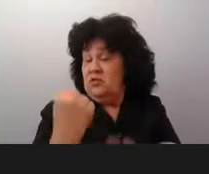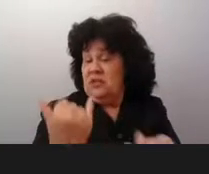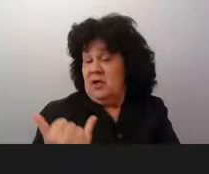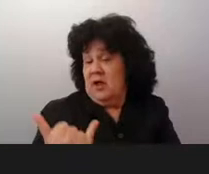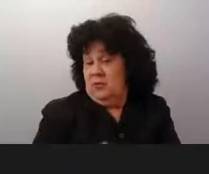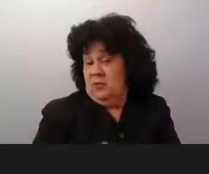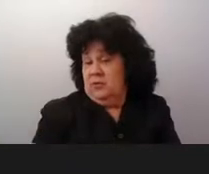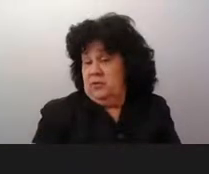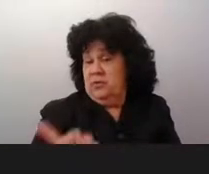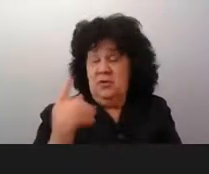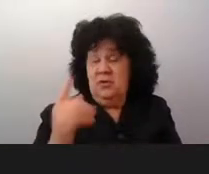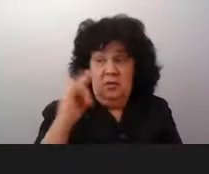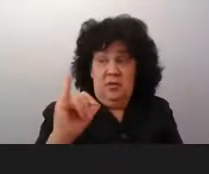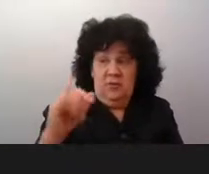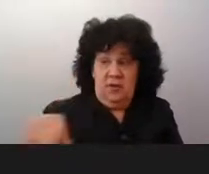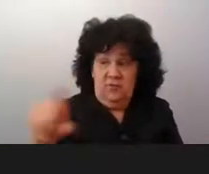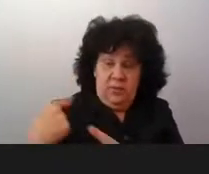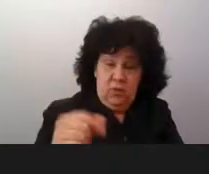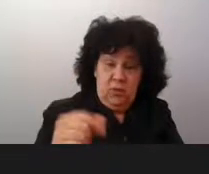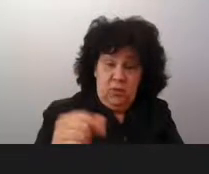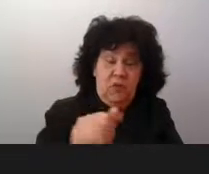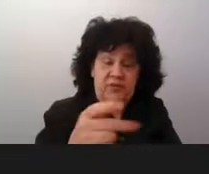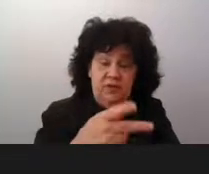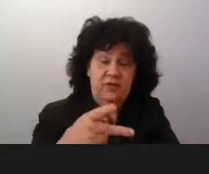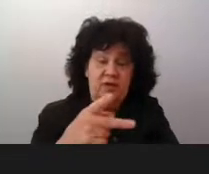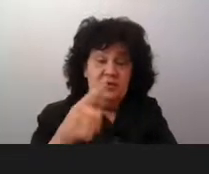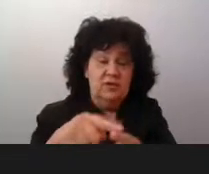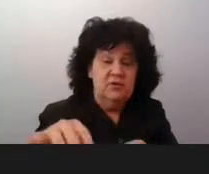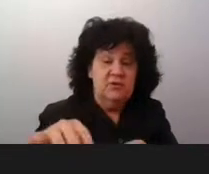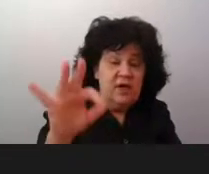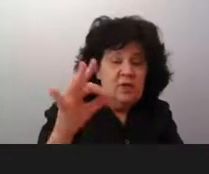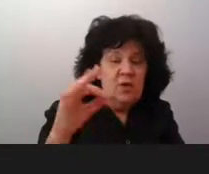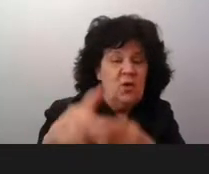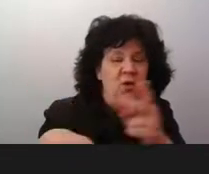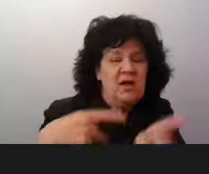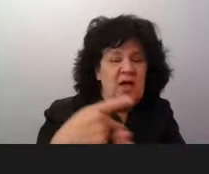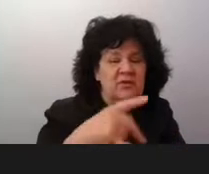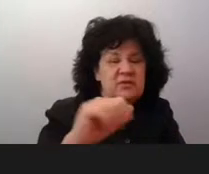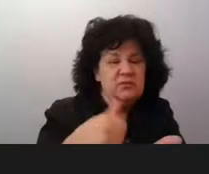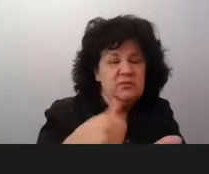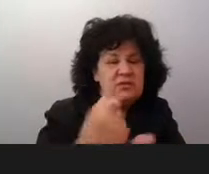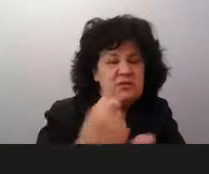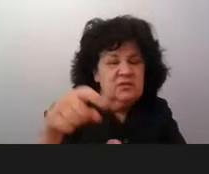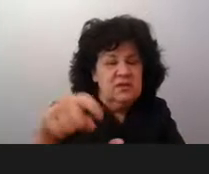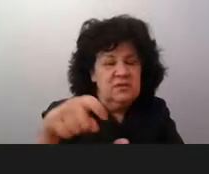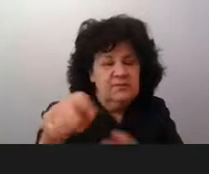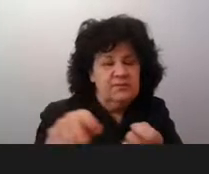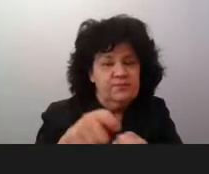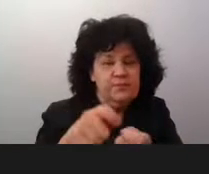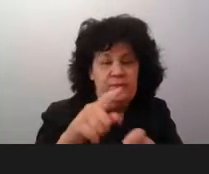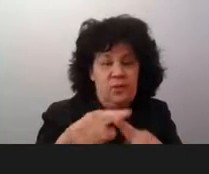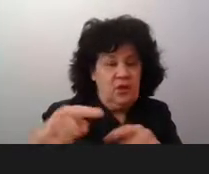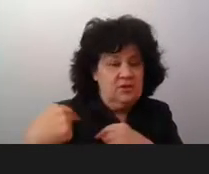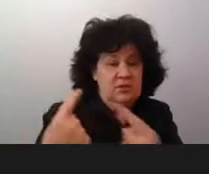they're going to be working with their supervisor to kind of figure out what credentials they need and so forth. But since there's not a sustainability